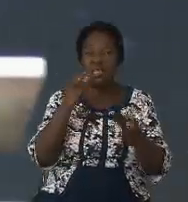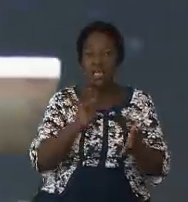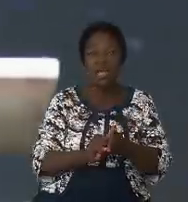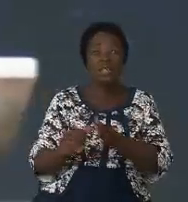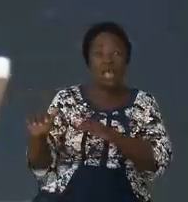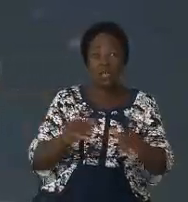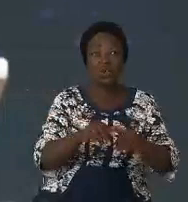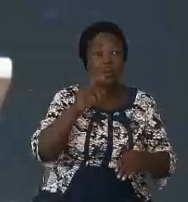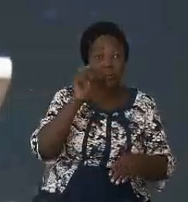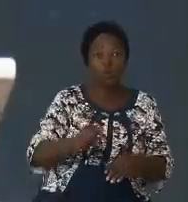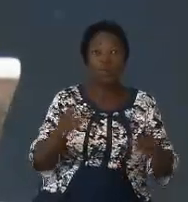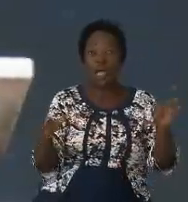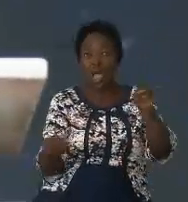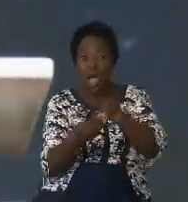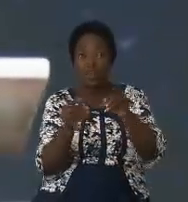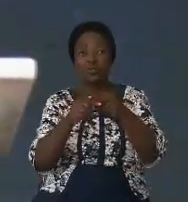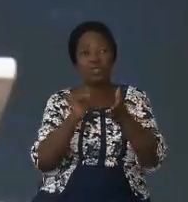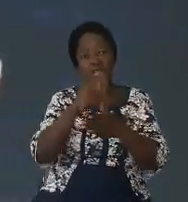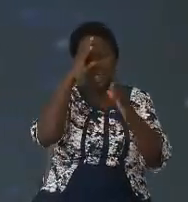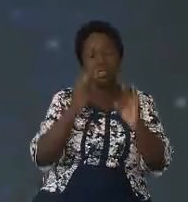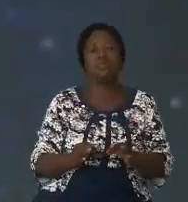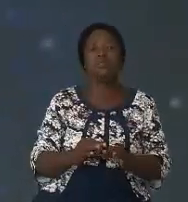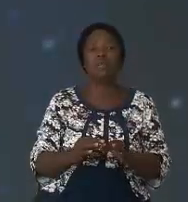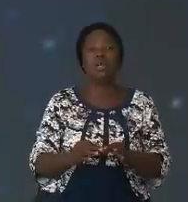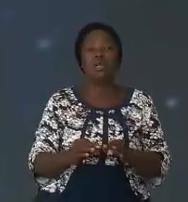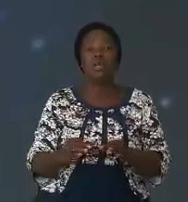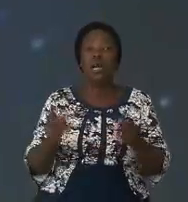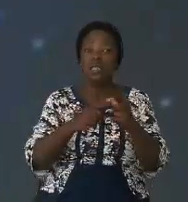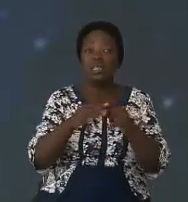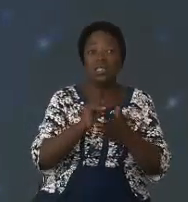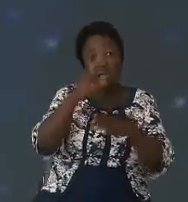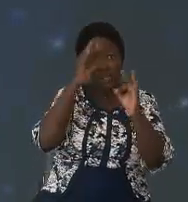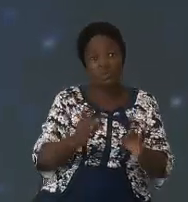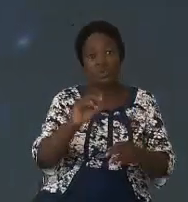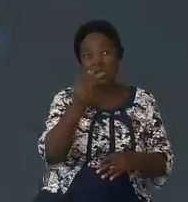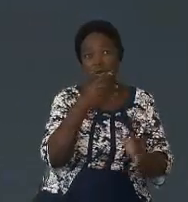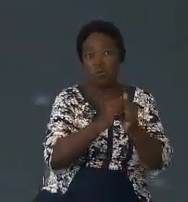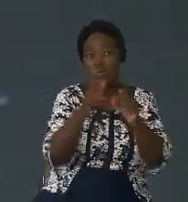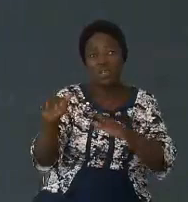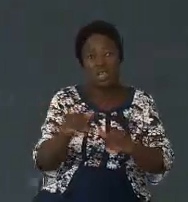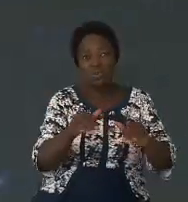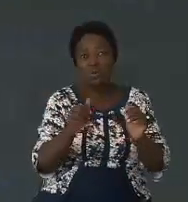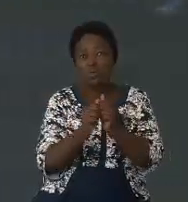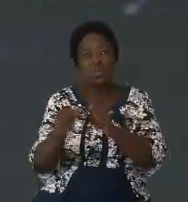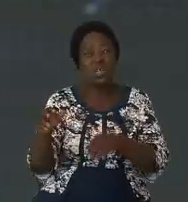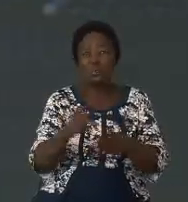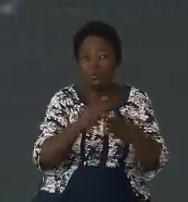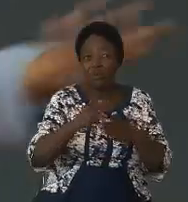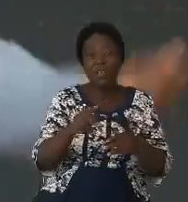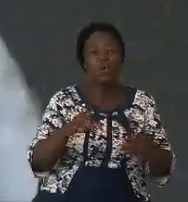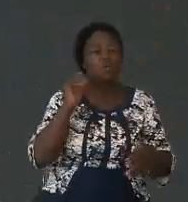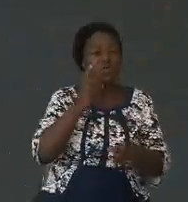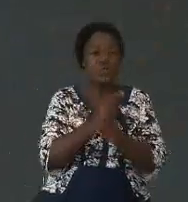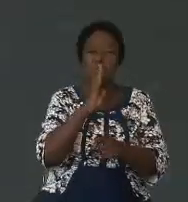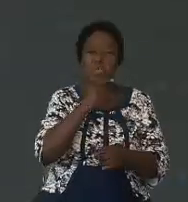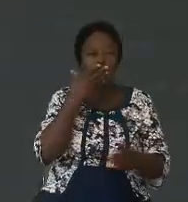intention. Action must add to that intention. Intention alone, without